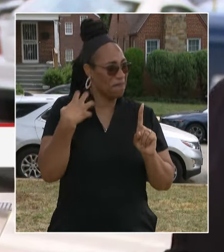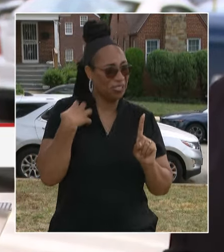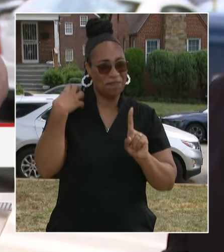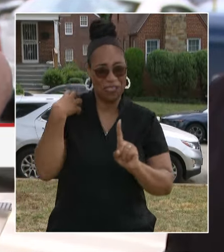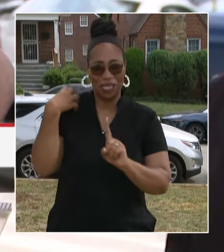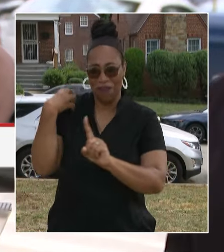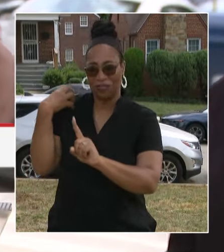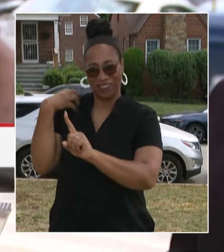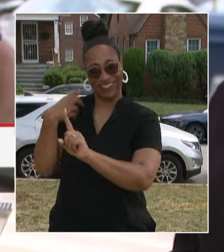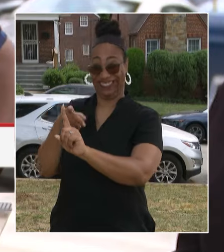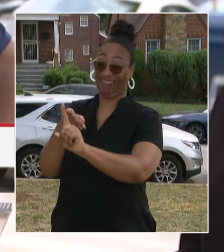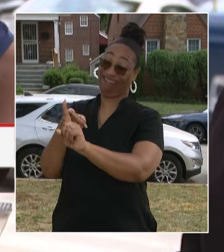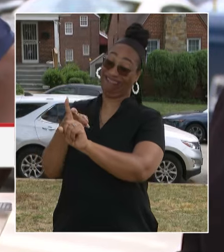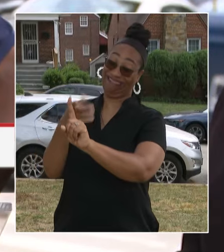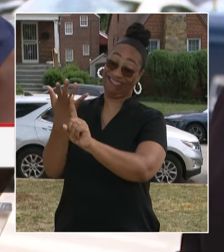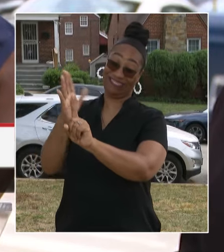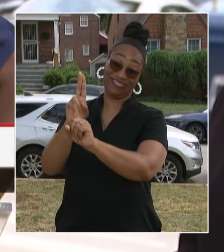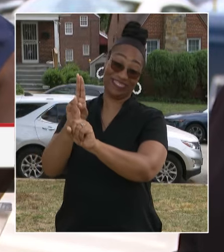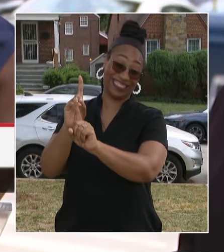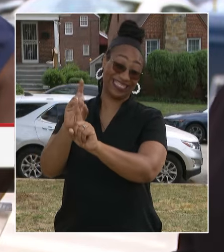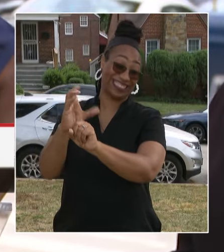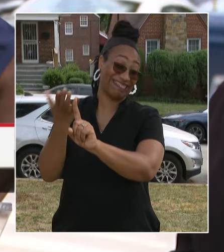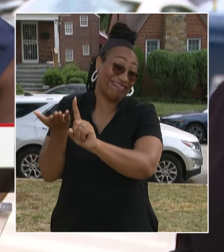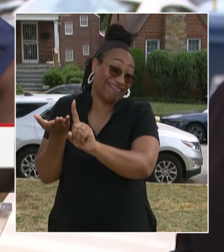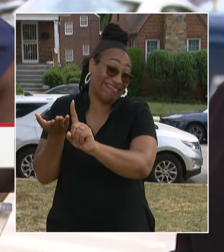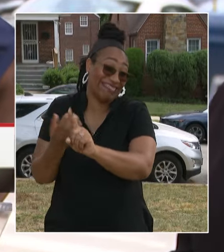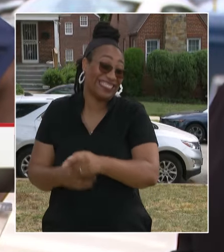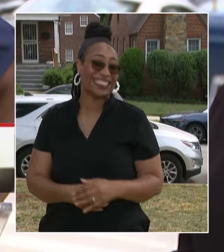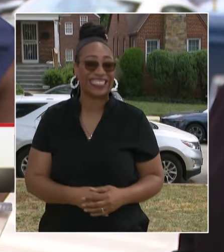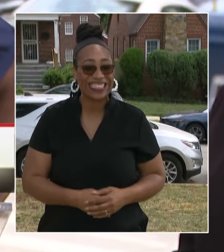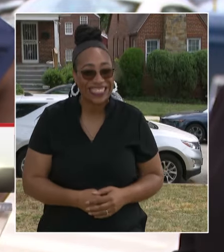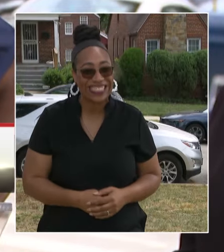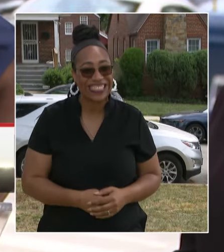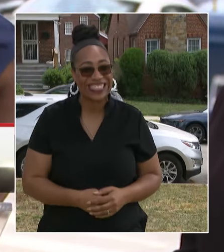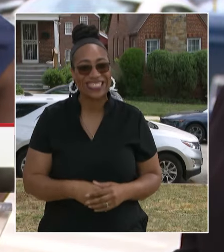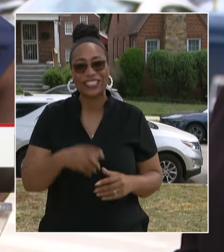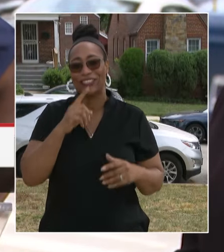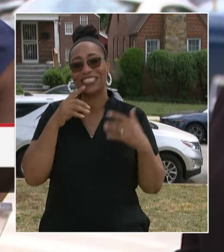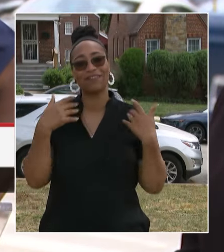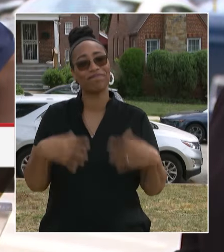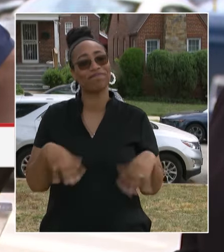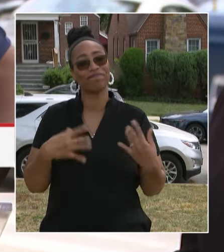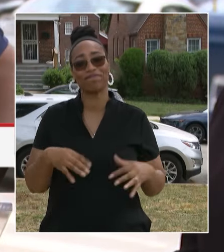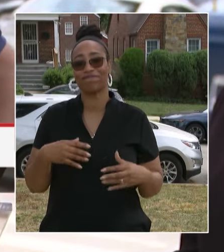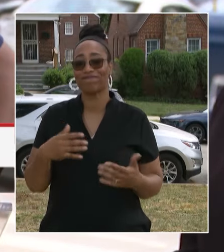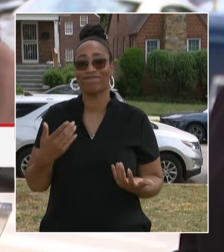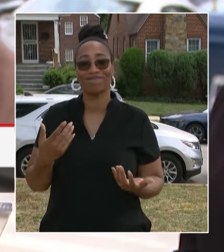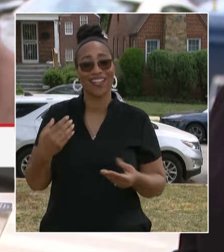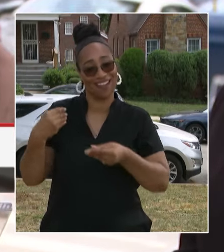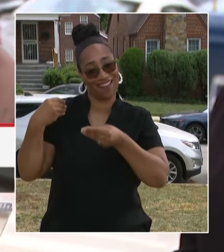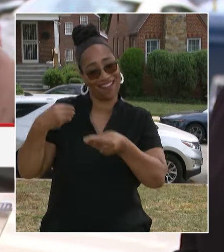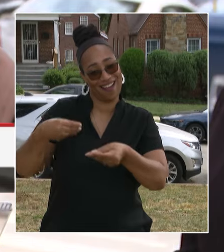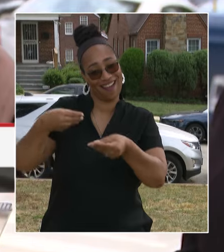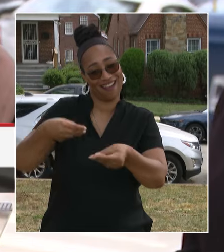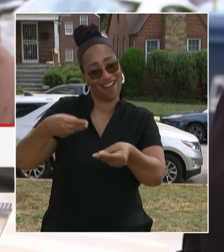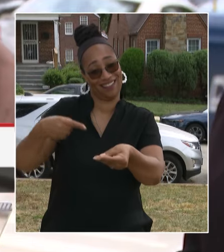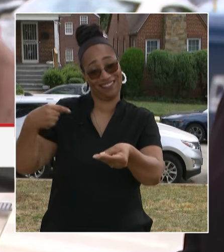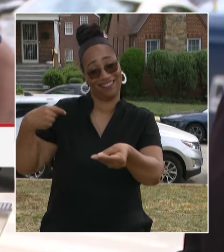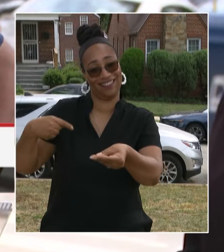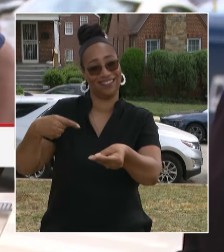And so it's just an amazing legacy. Let me tell you, Dr. Spaulding was a thinker,